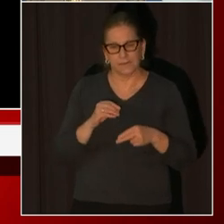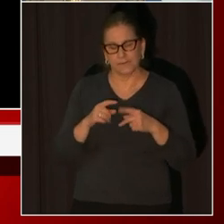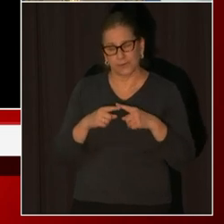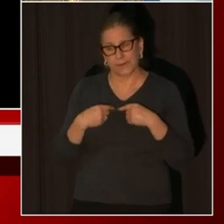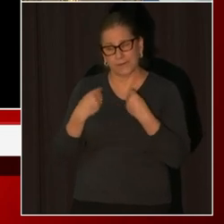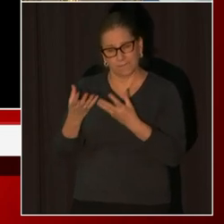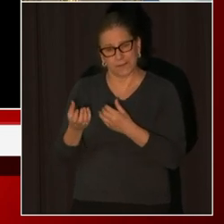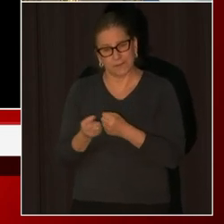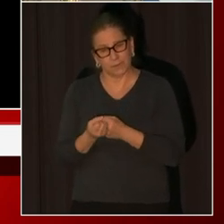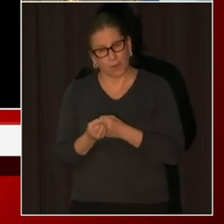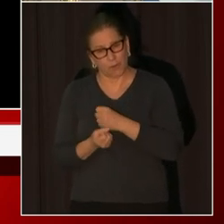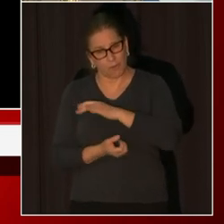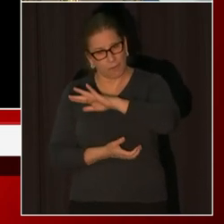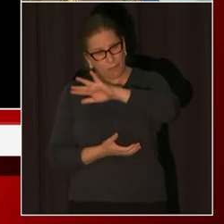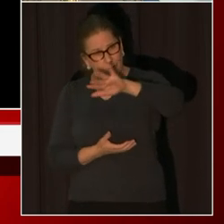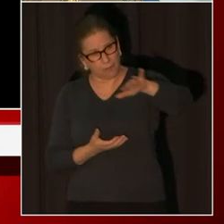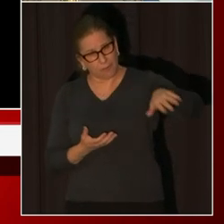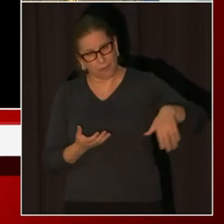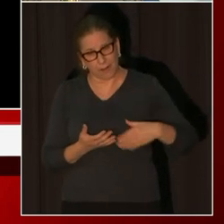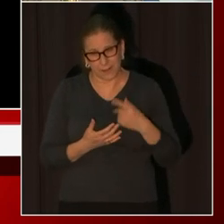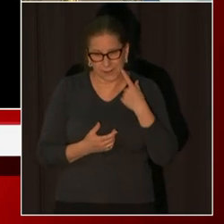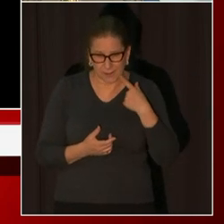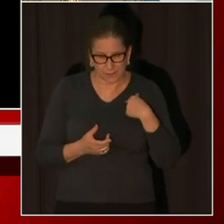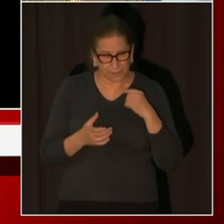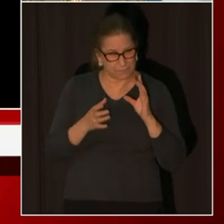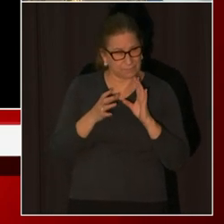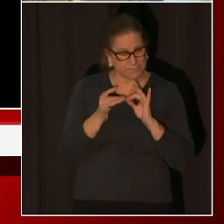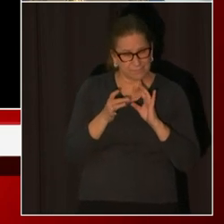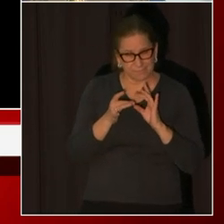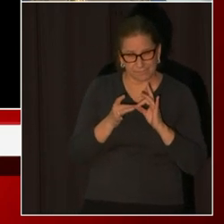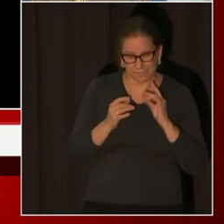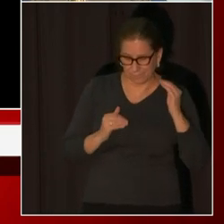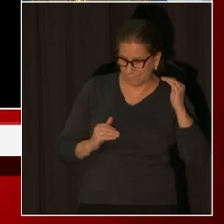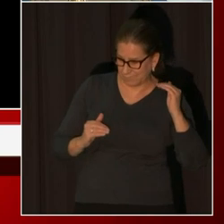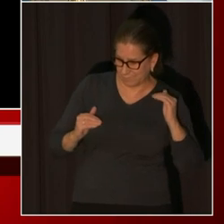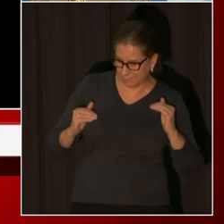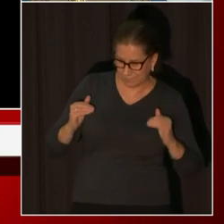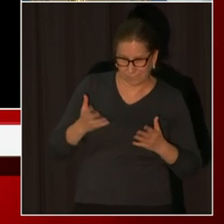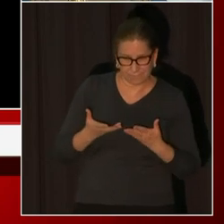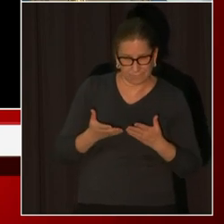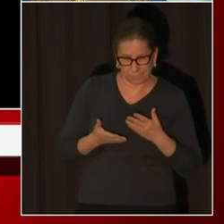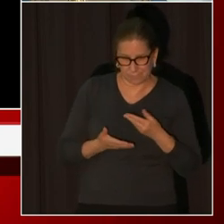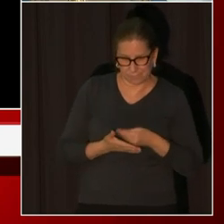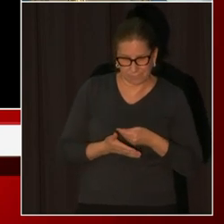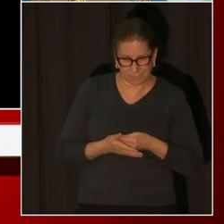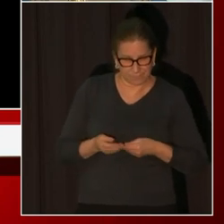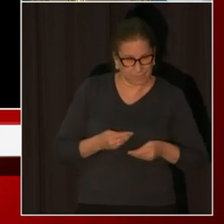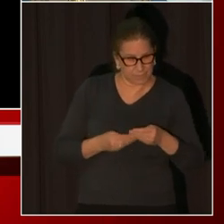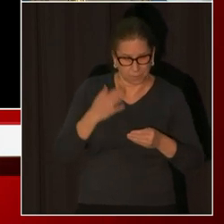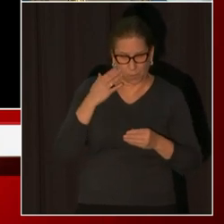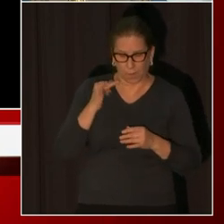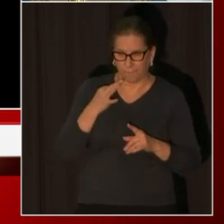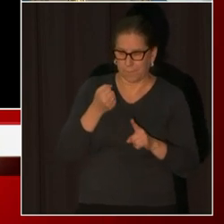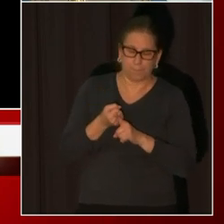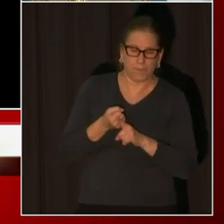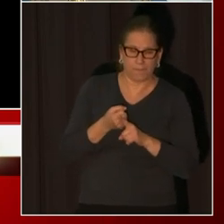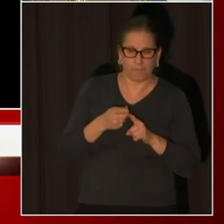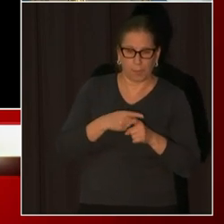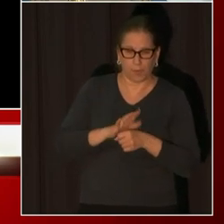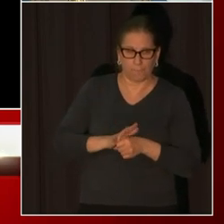talking about the disproportionate impact on COVID in communities of color, these